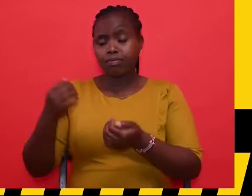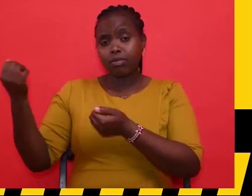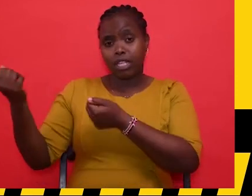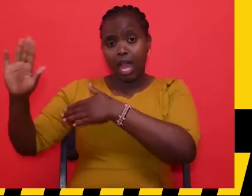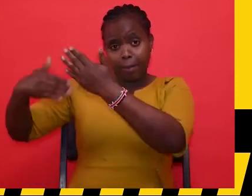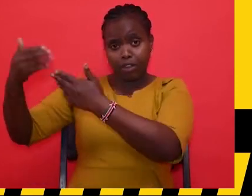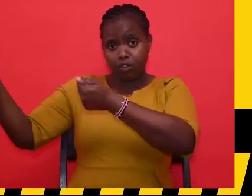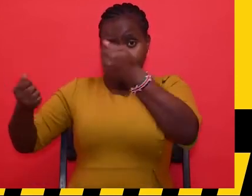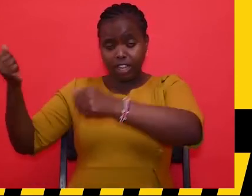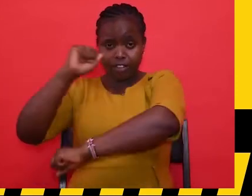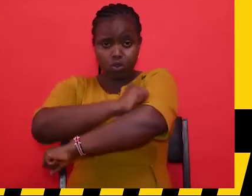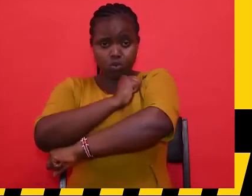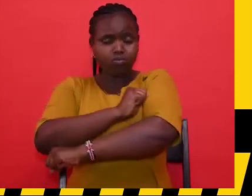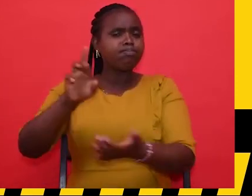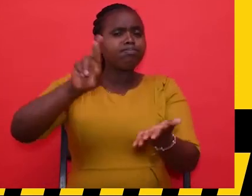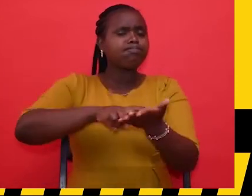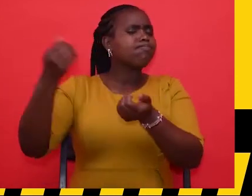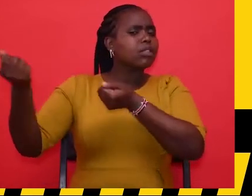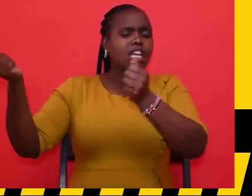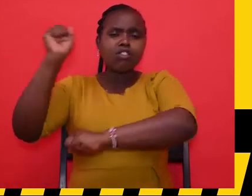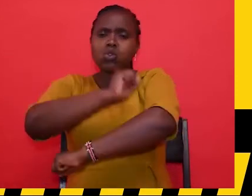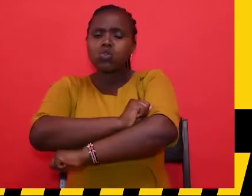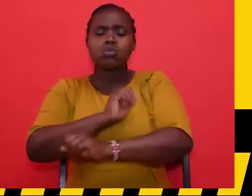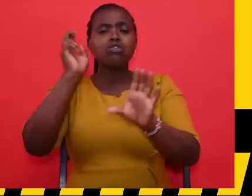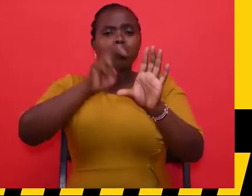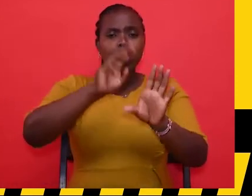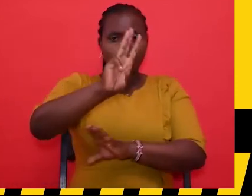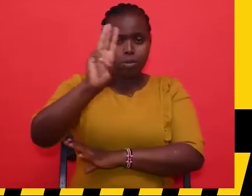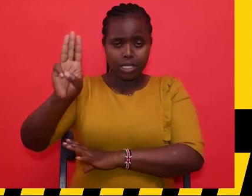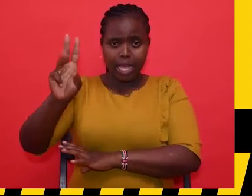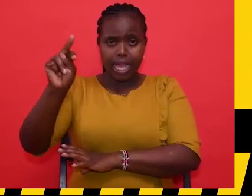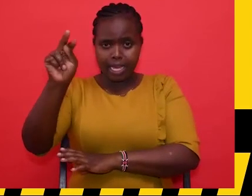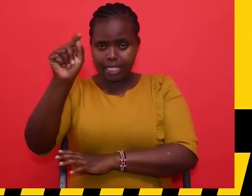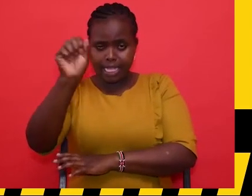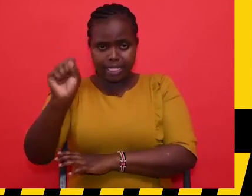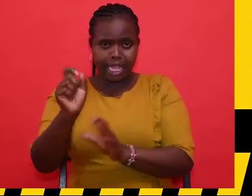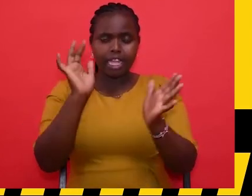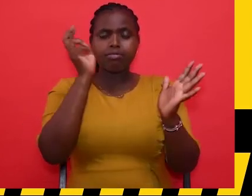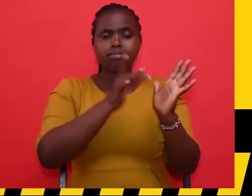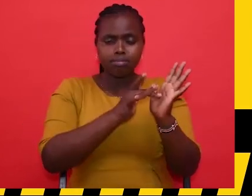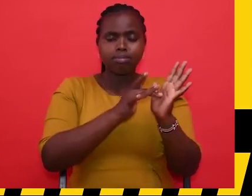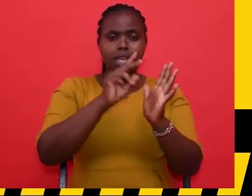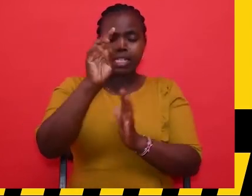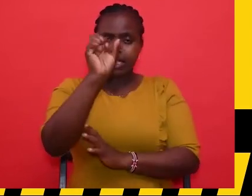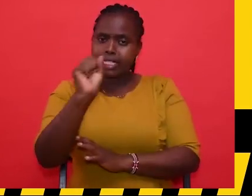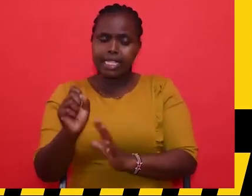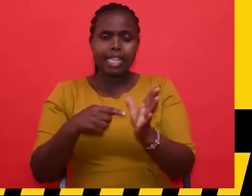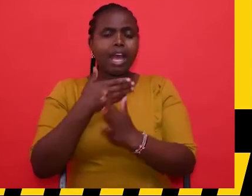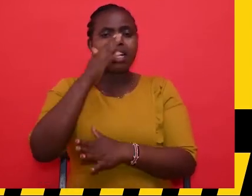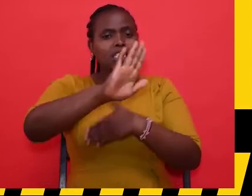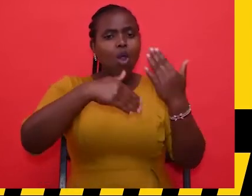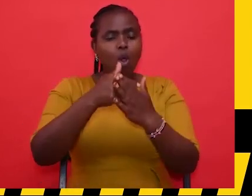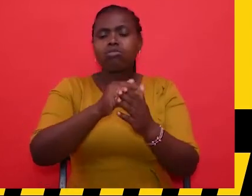Registering a driving school. To register a driving school, go to the NTSA website, click on the driving school menu, fill in the required information and